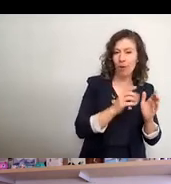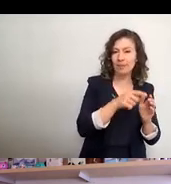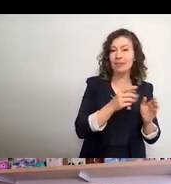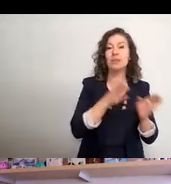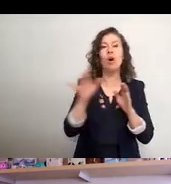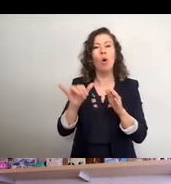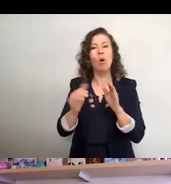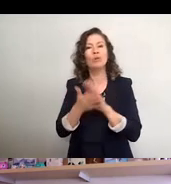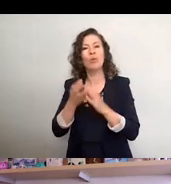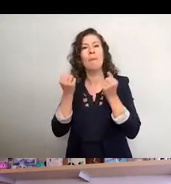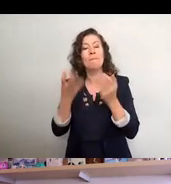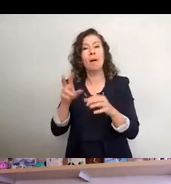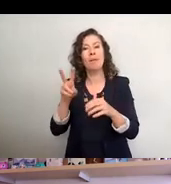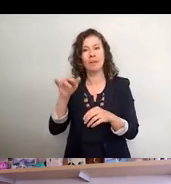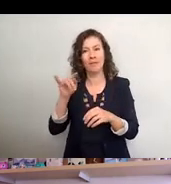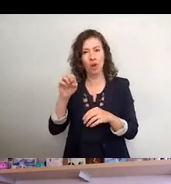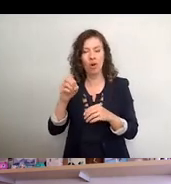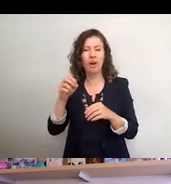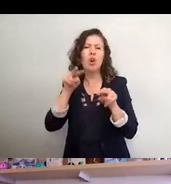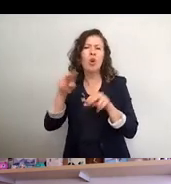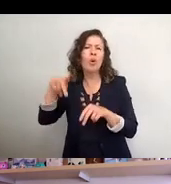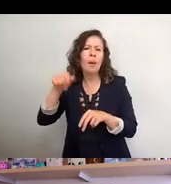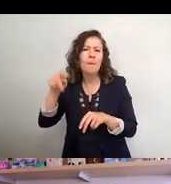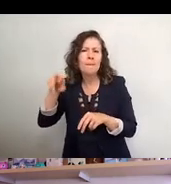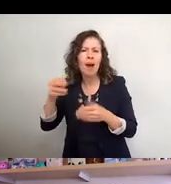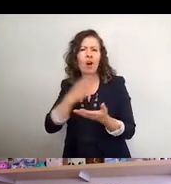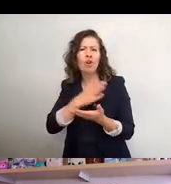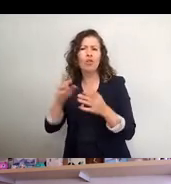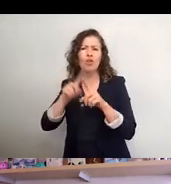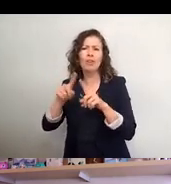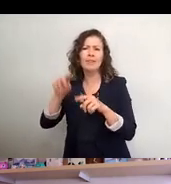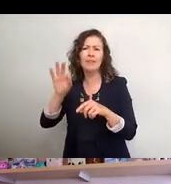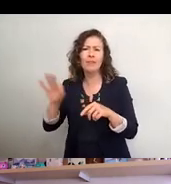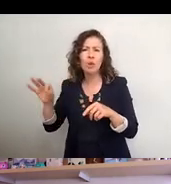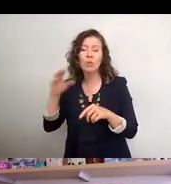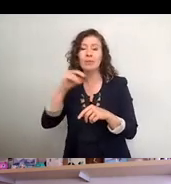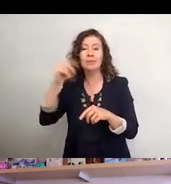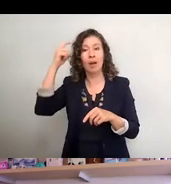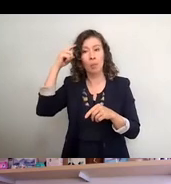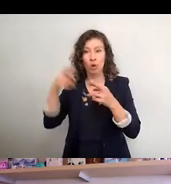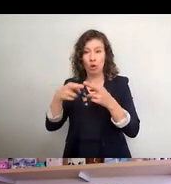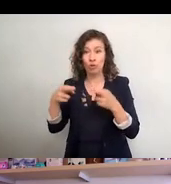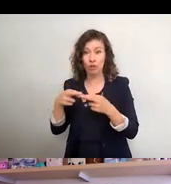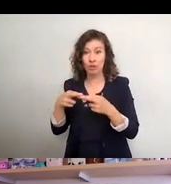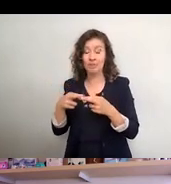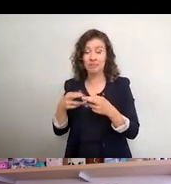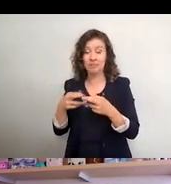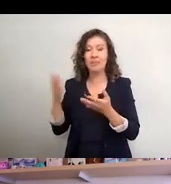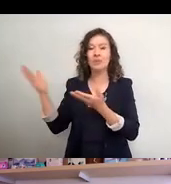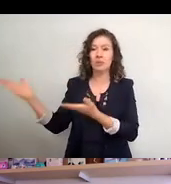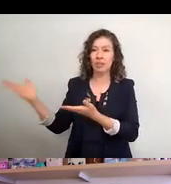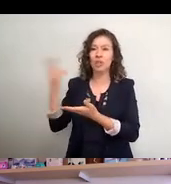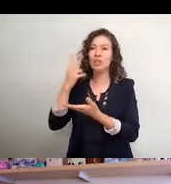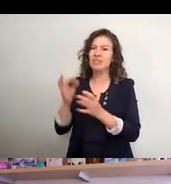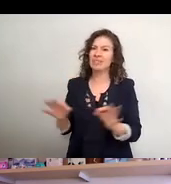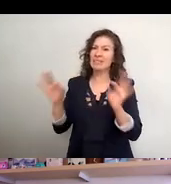to examine patterns across different frequencies as well as brain regions. So here we see significant